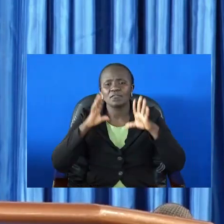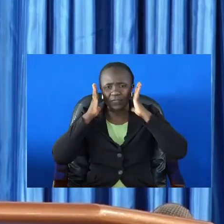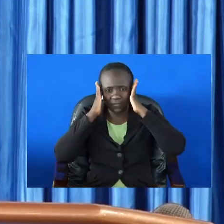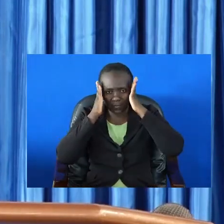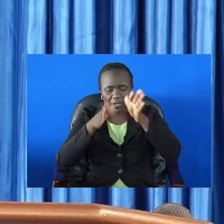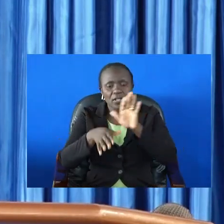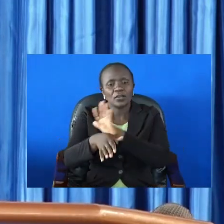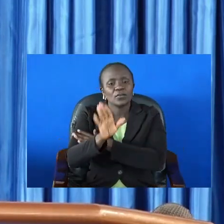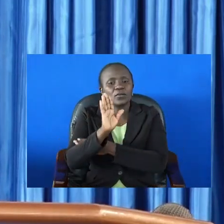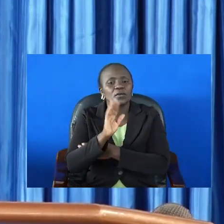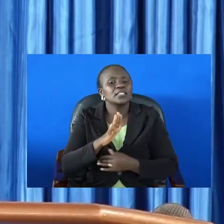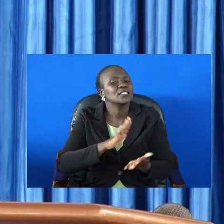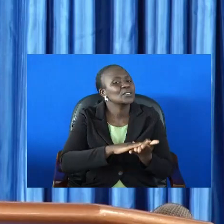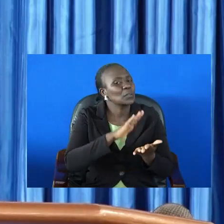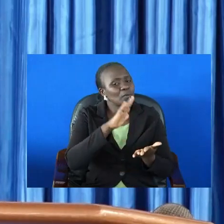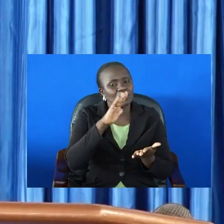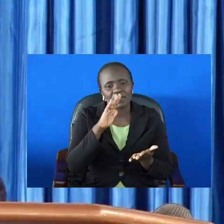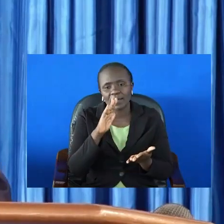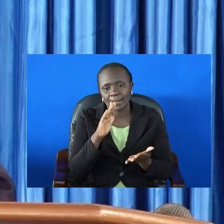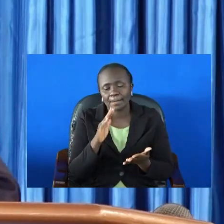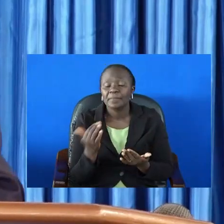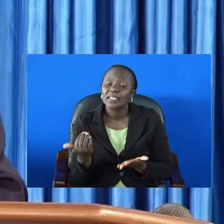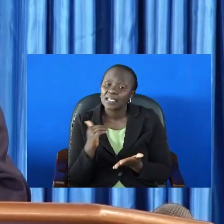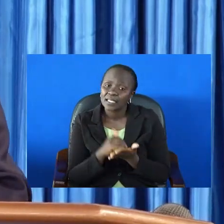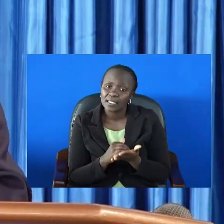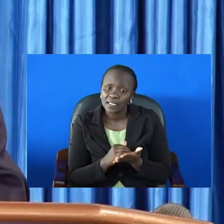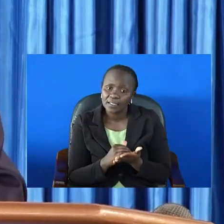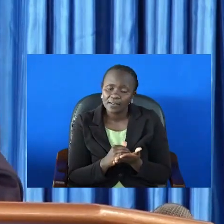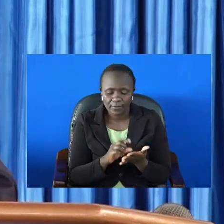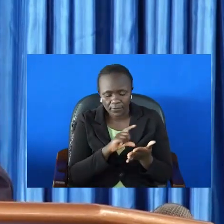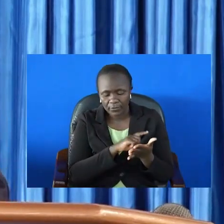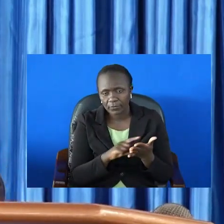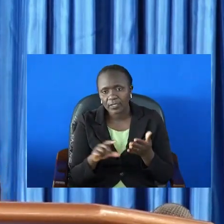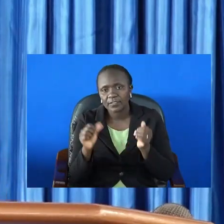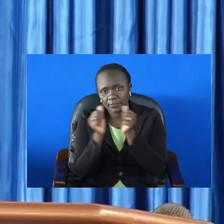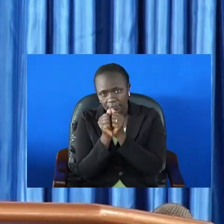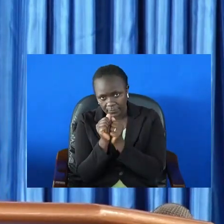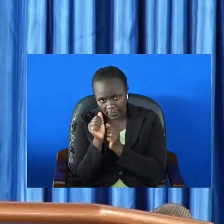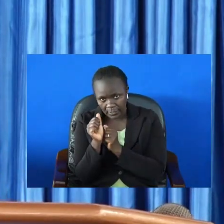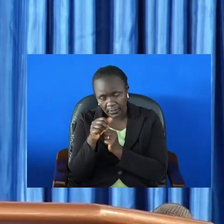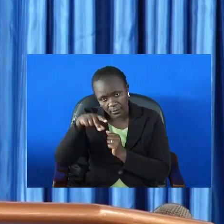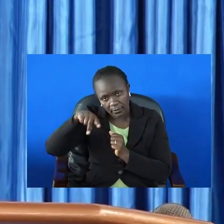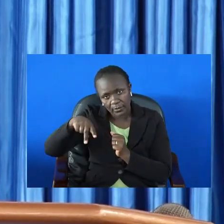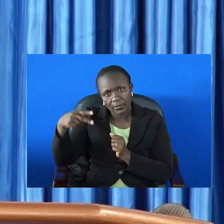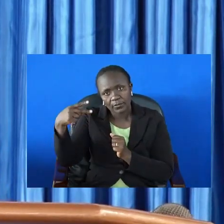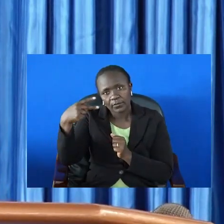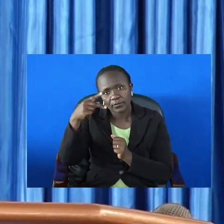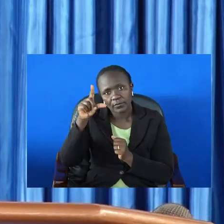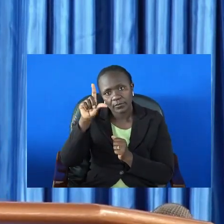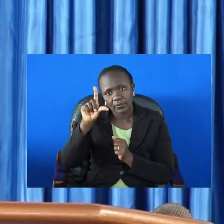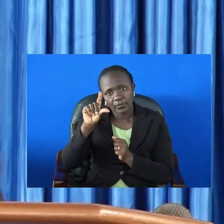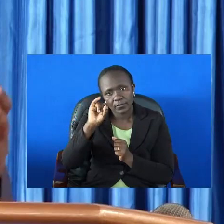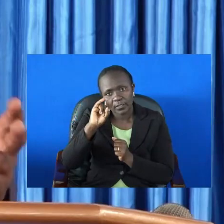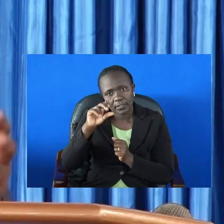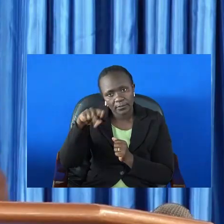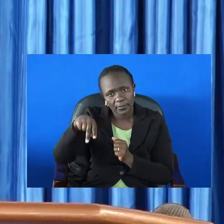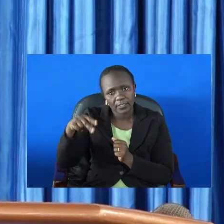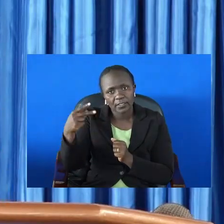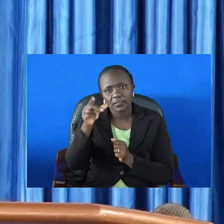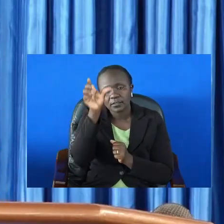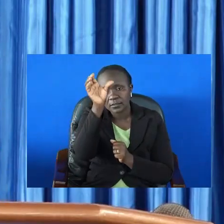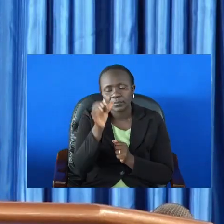Himself is glorified. And again, in the next verse 15 of Philippians chapter 3, it motivates